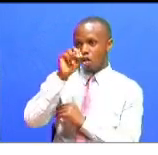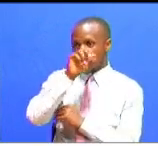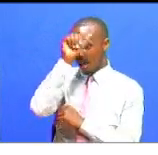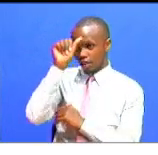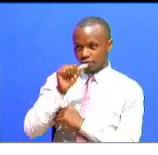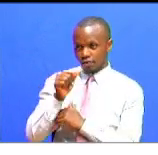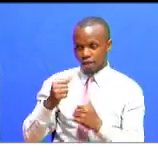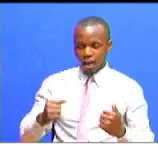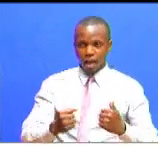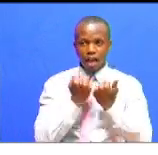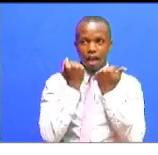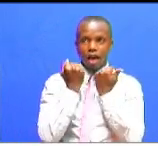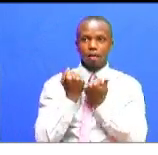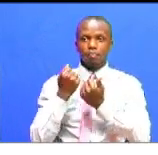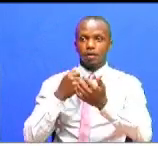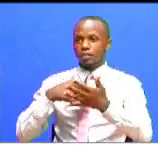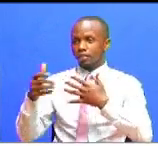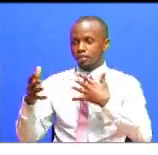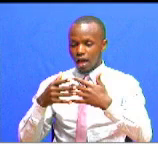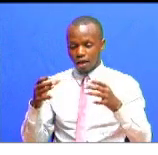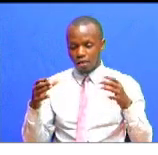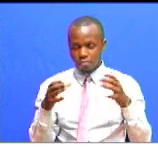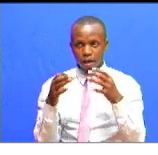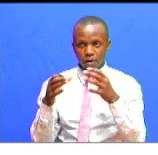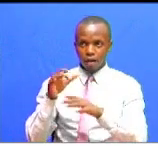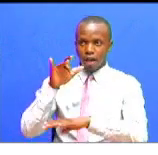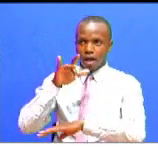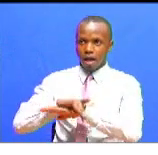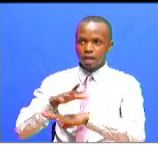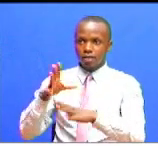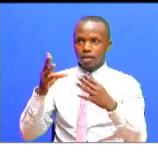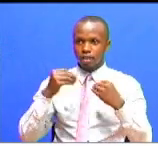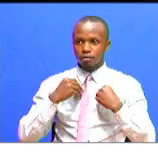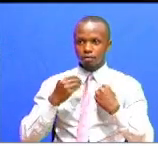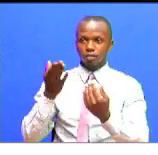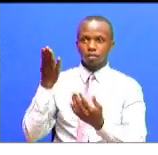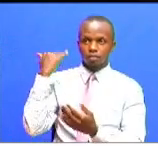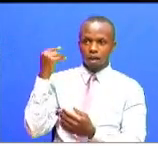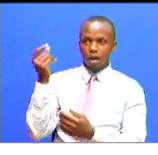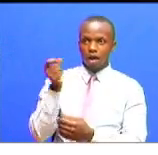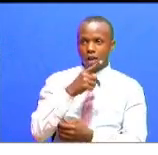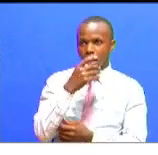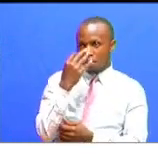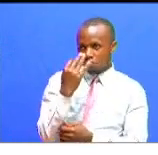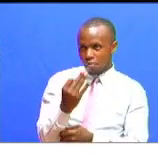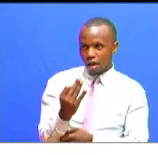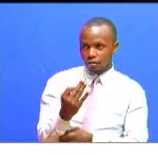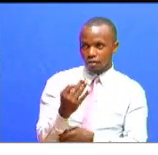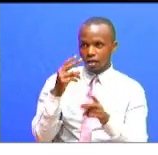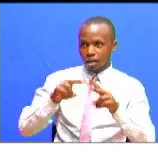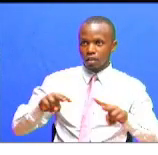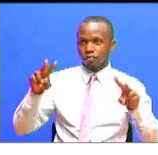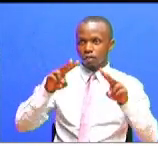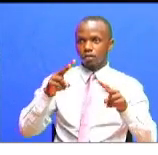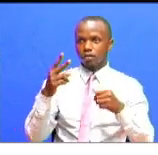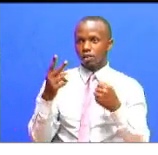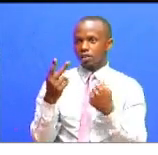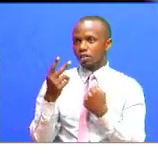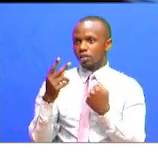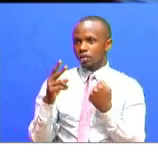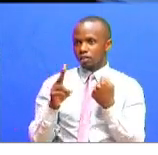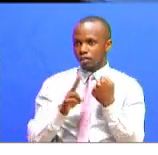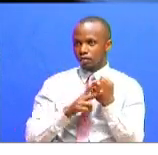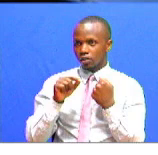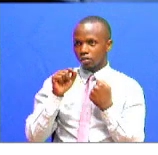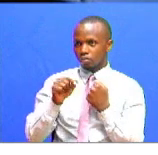of a significant financial package earlier agreed upon in March. Valued at $7.9 billion, this funding